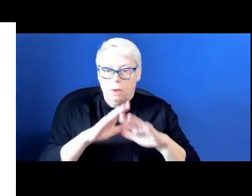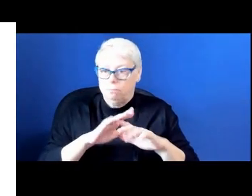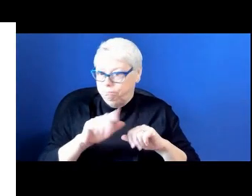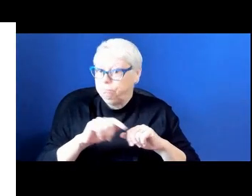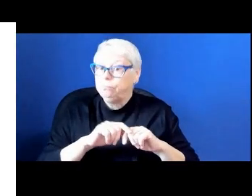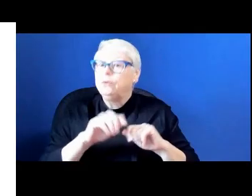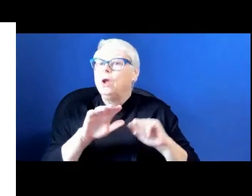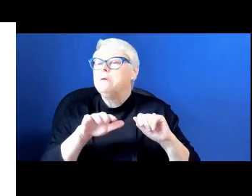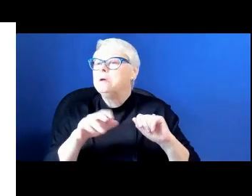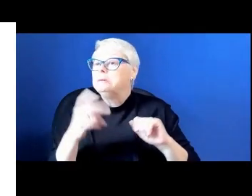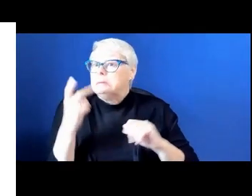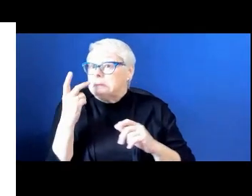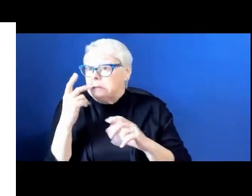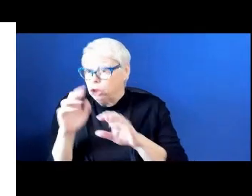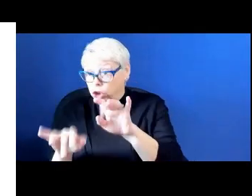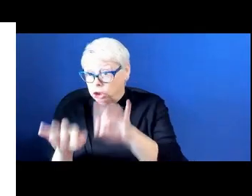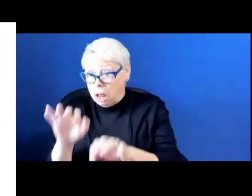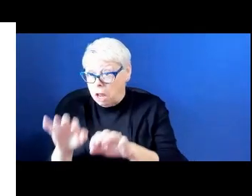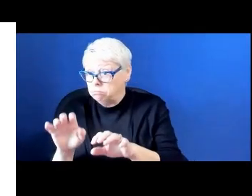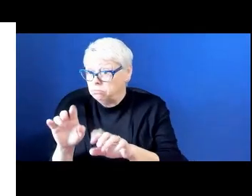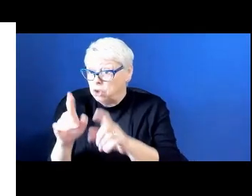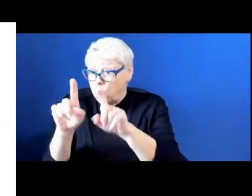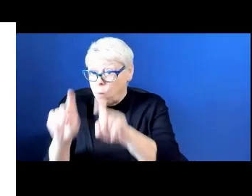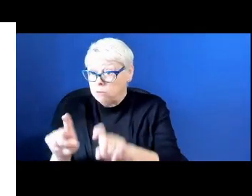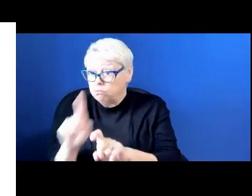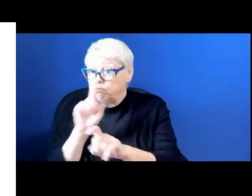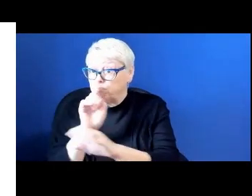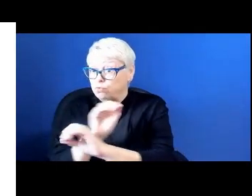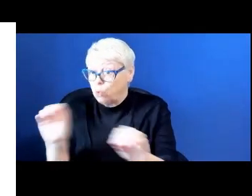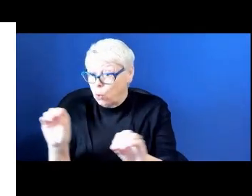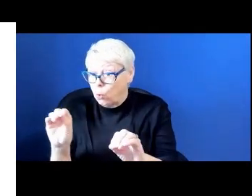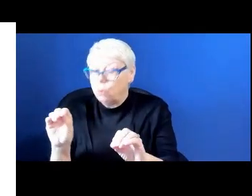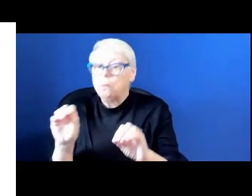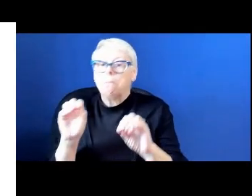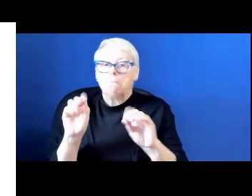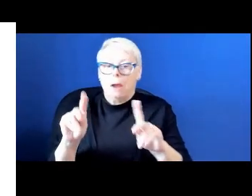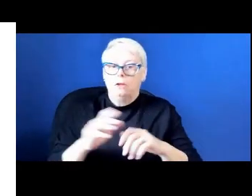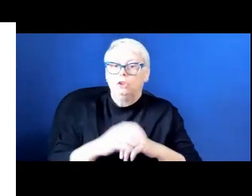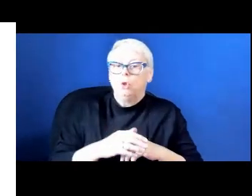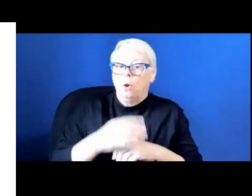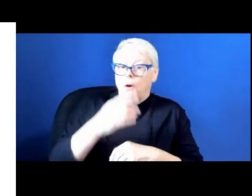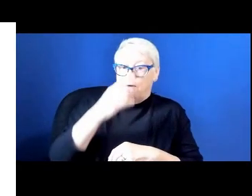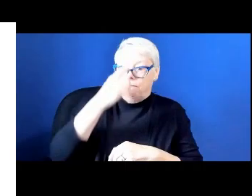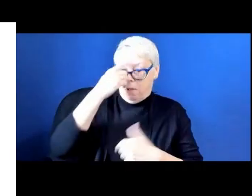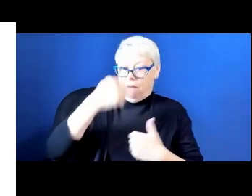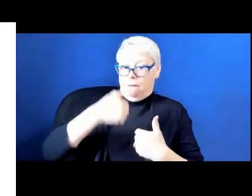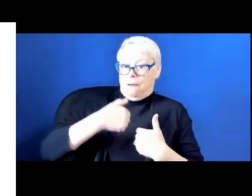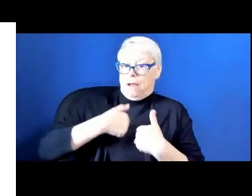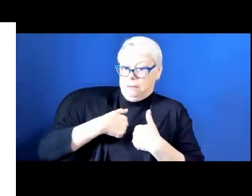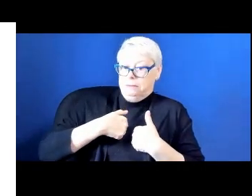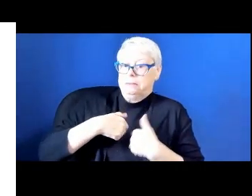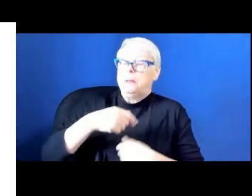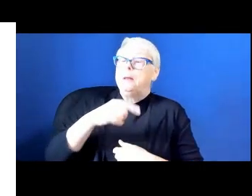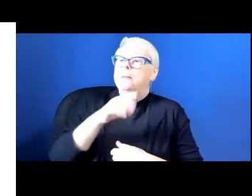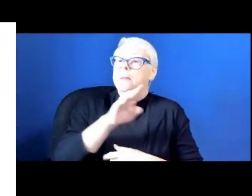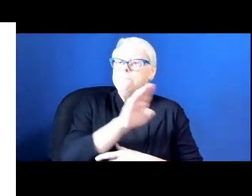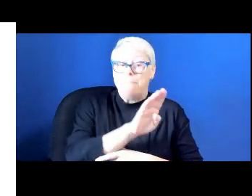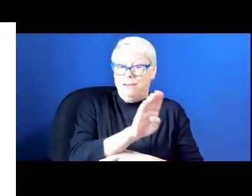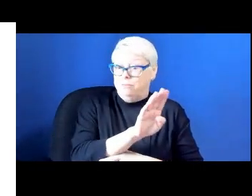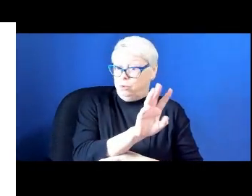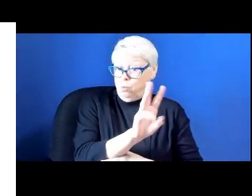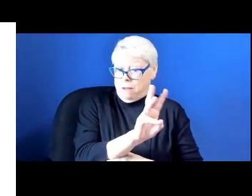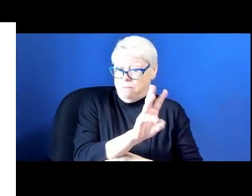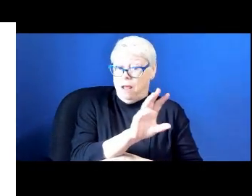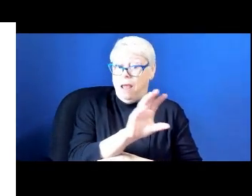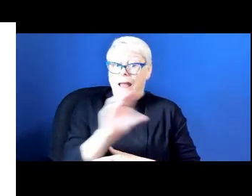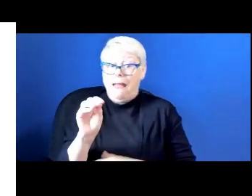Not seeing any questions. So for BUZZ, the Benefits Wayfinder and Disability Benefits Compass, there are